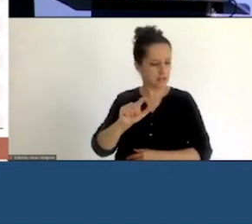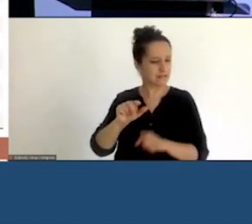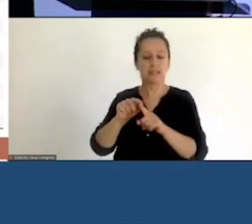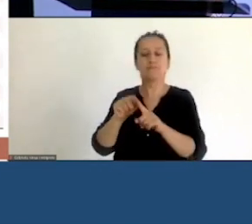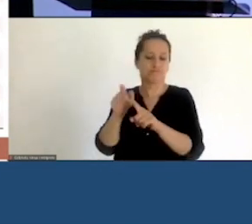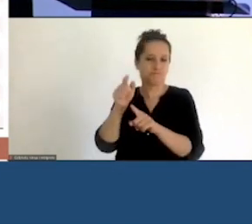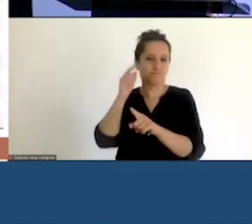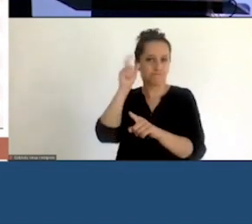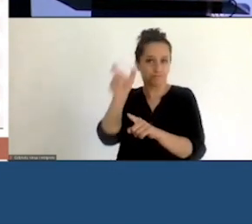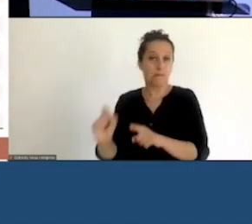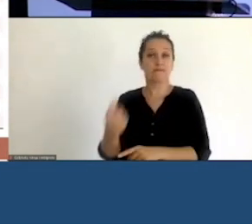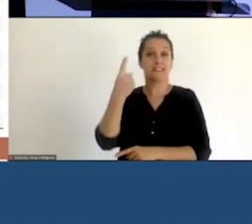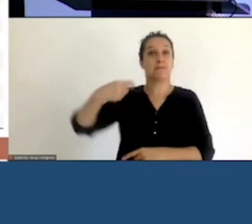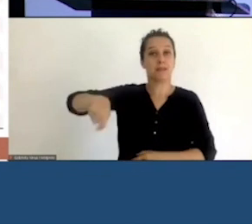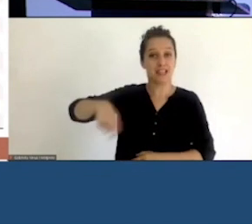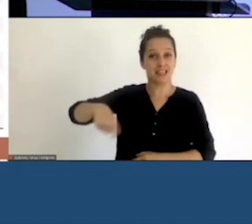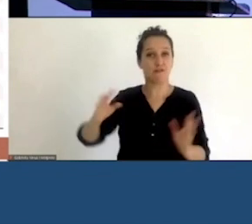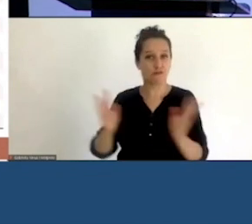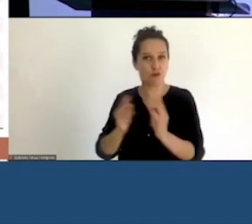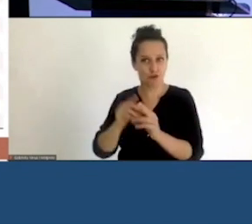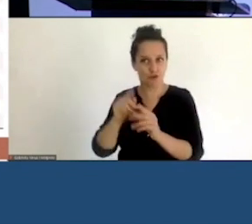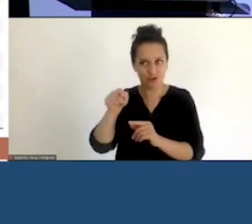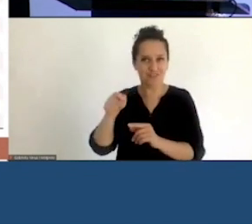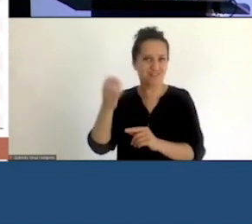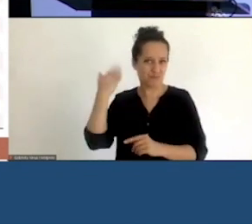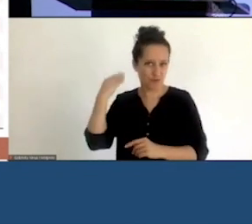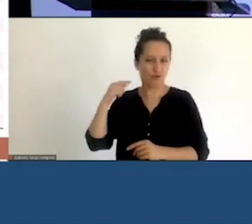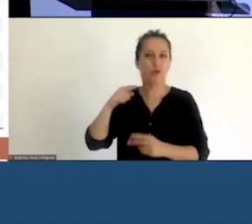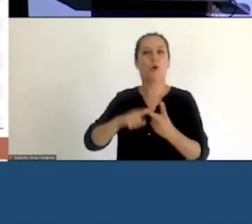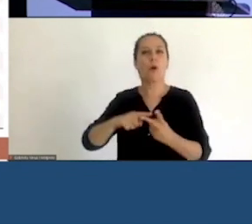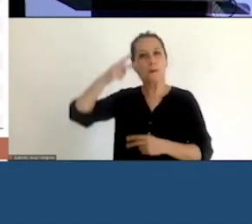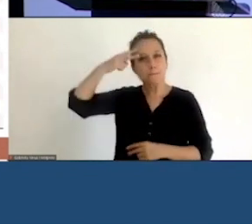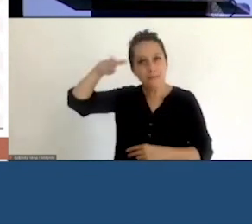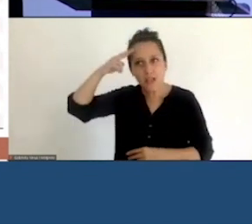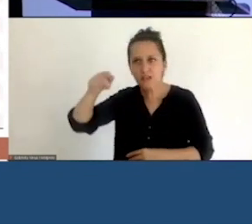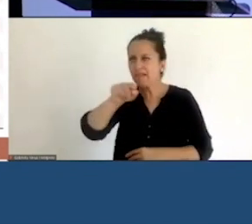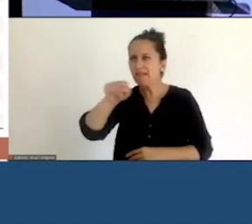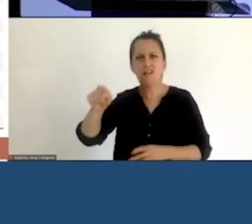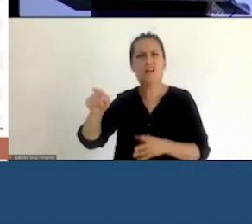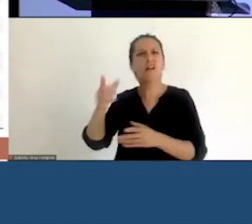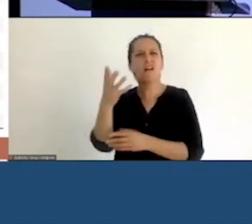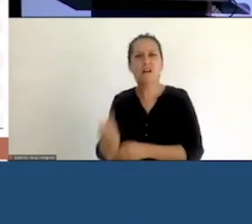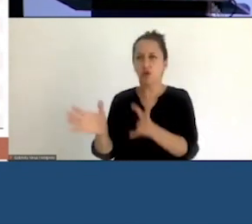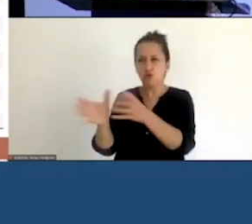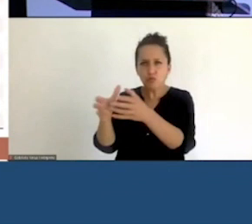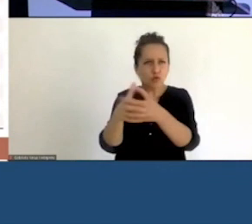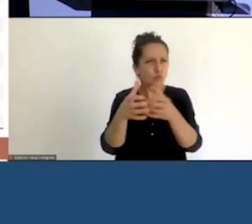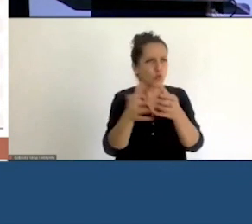forum, and we work together with Mexico as well. Many interest groups who are present